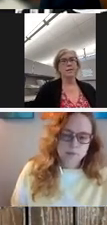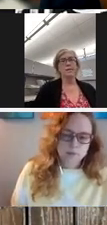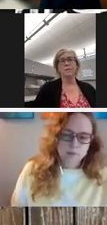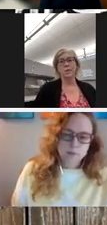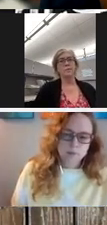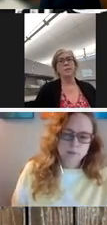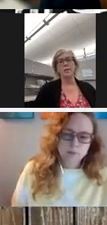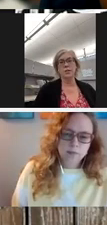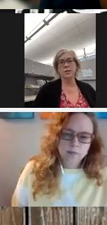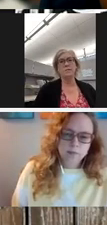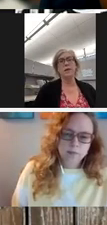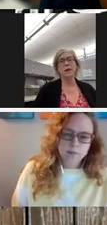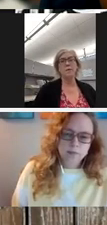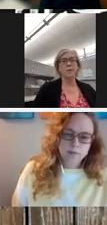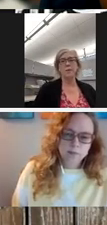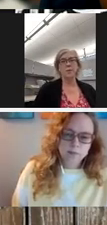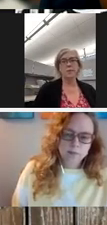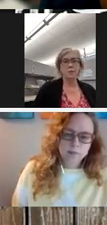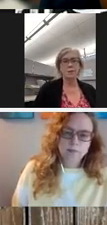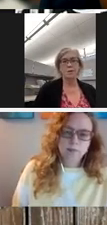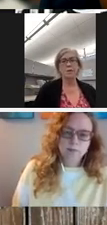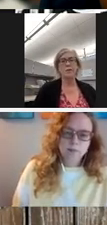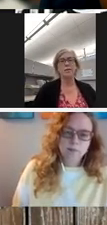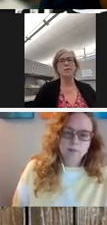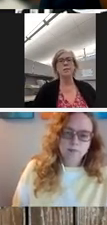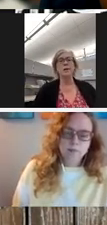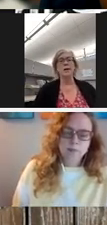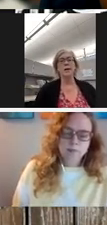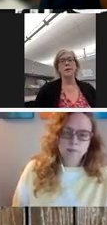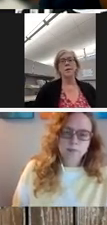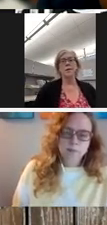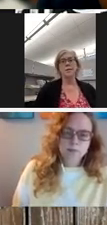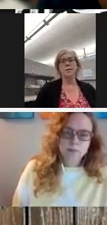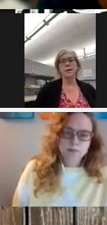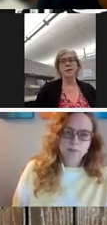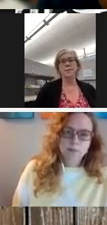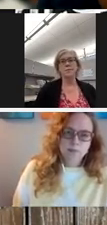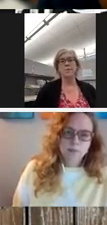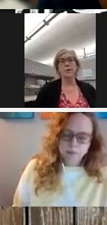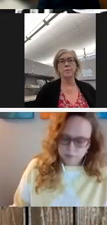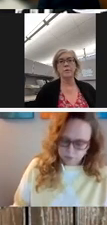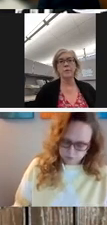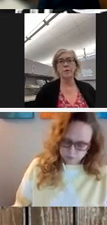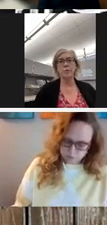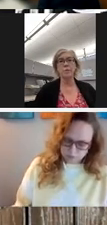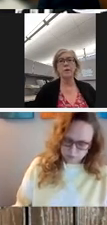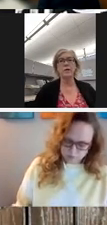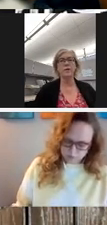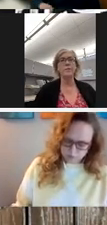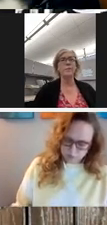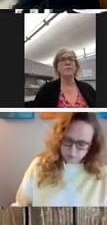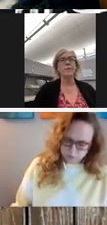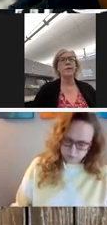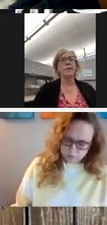some assistance with transportation? Could there be CSBG services? Maybe it's referring them to a refugee